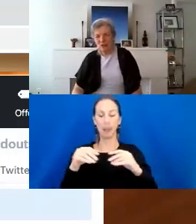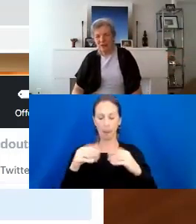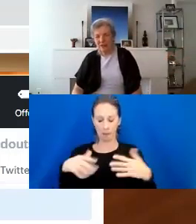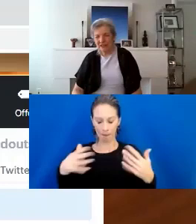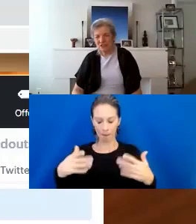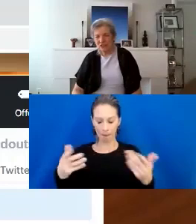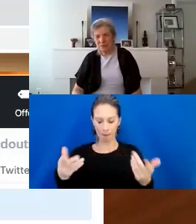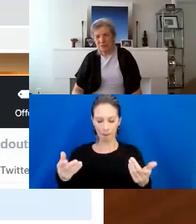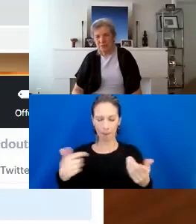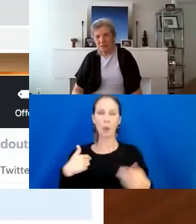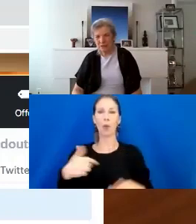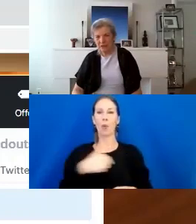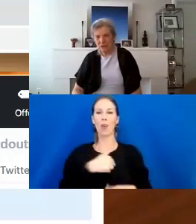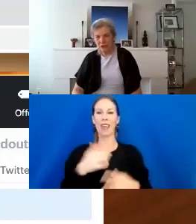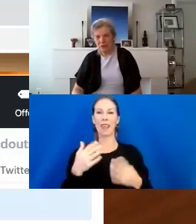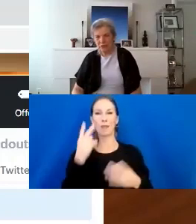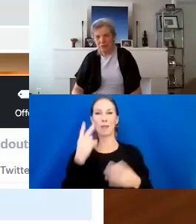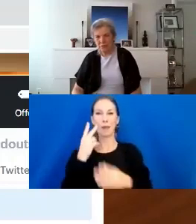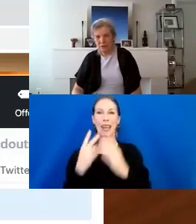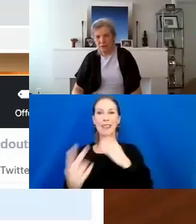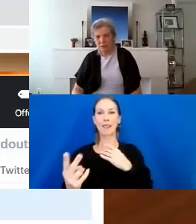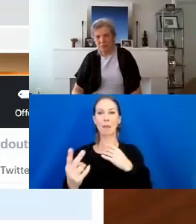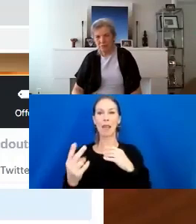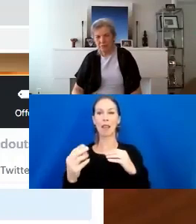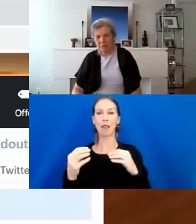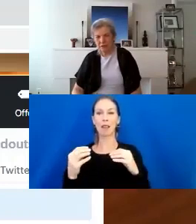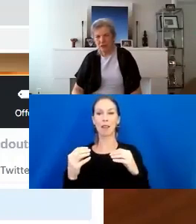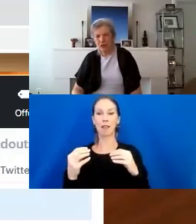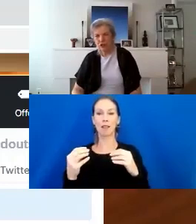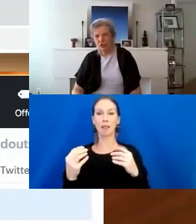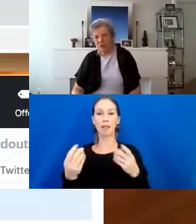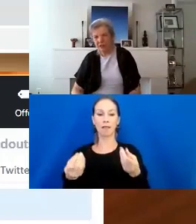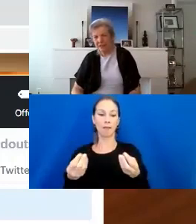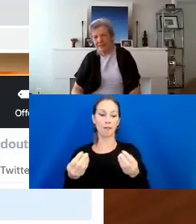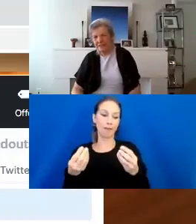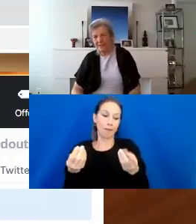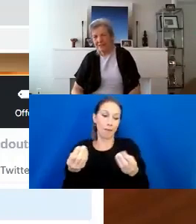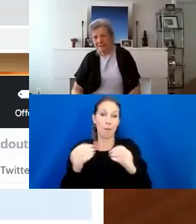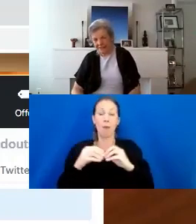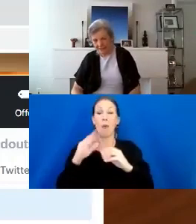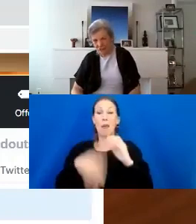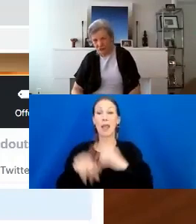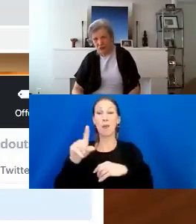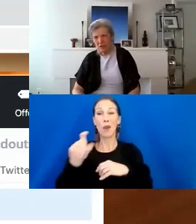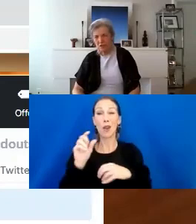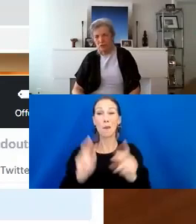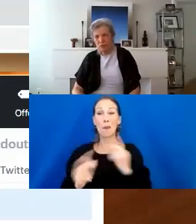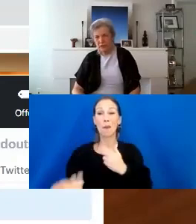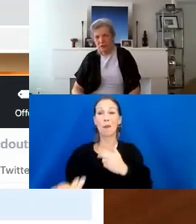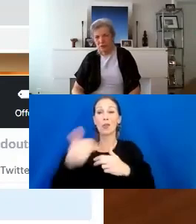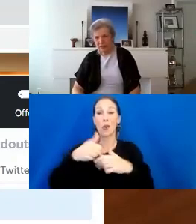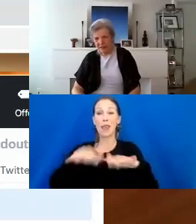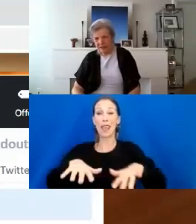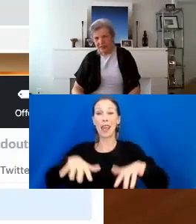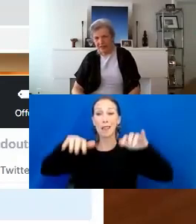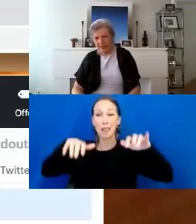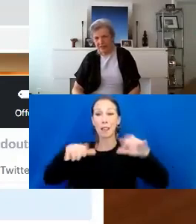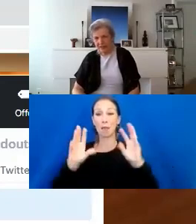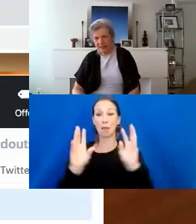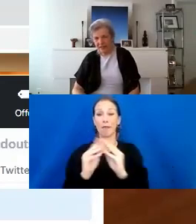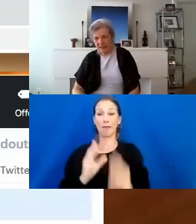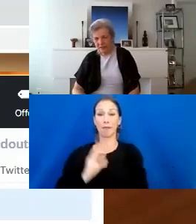that we anticipate being over 100 in attendees, we're